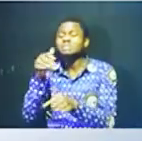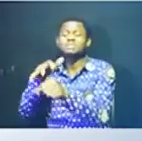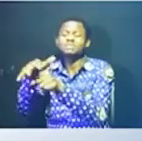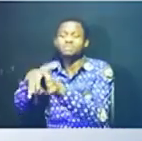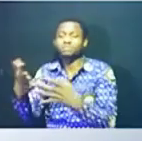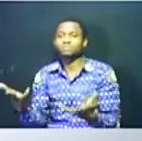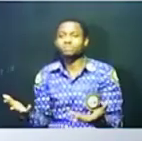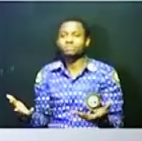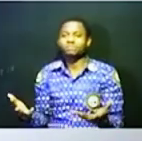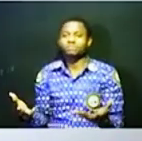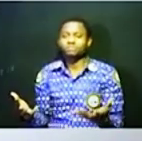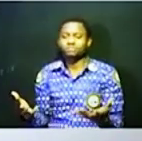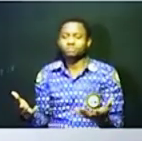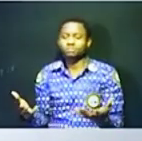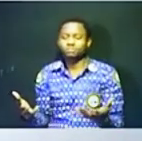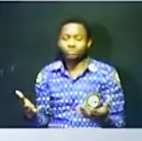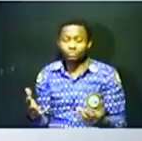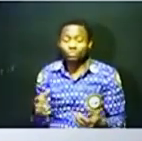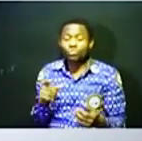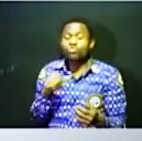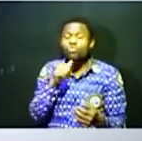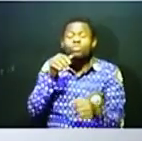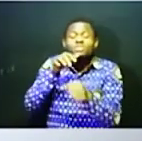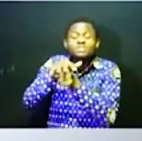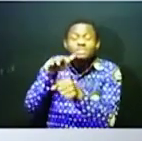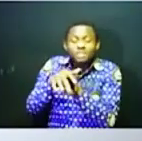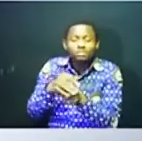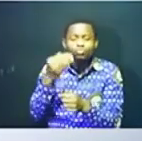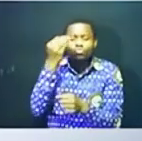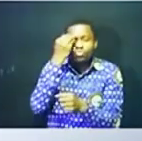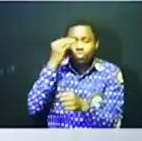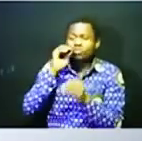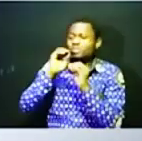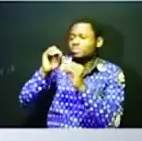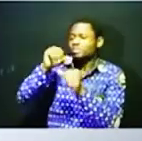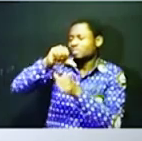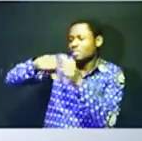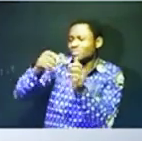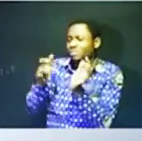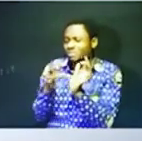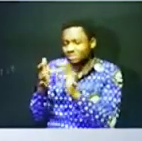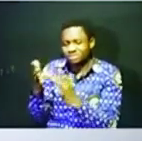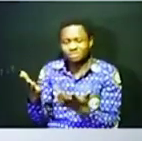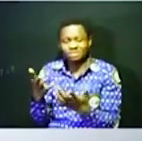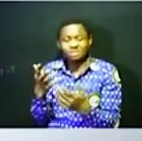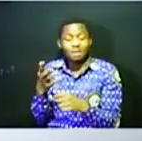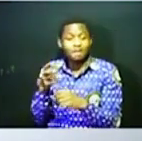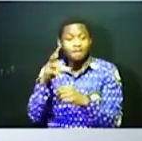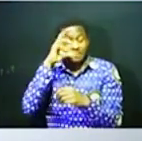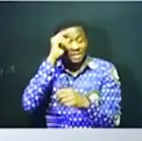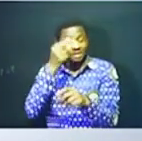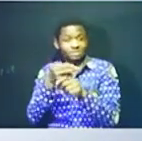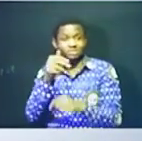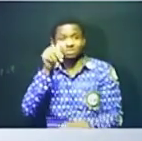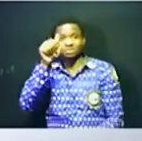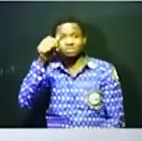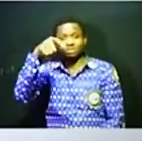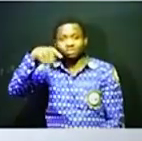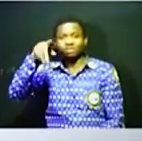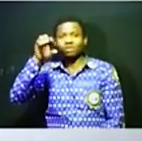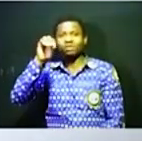did. It is not enough to know and teach about Jesus like Apollos would